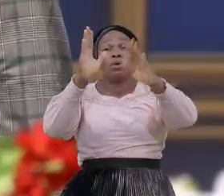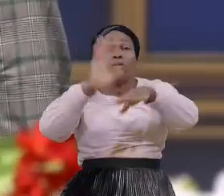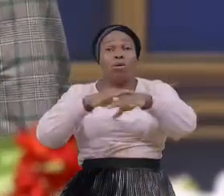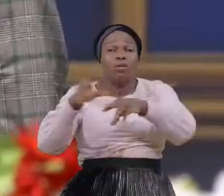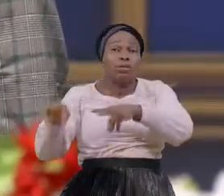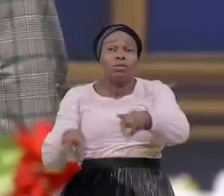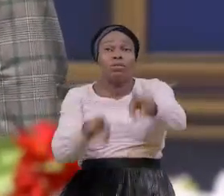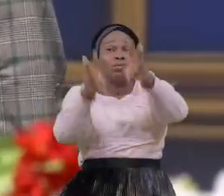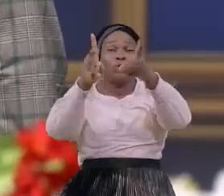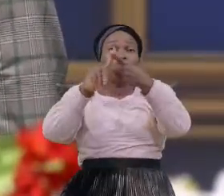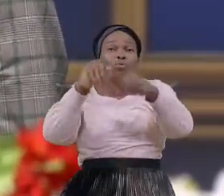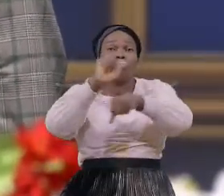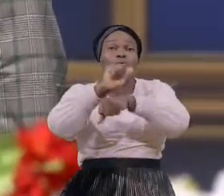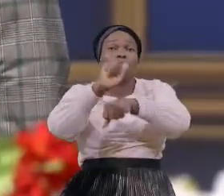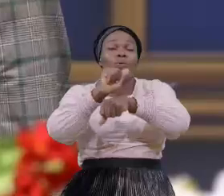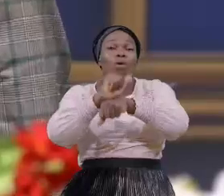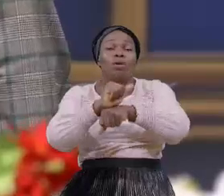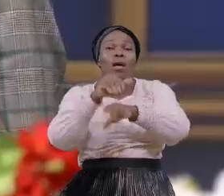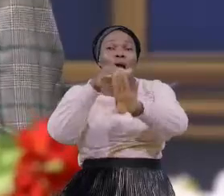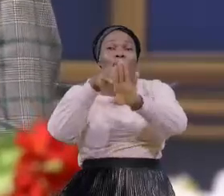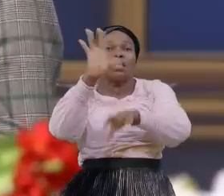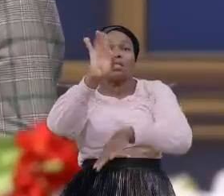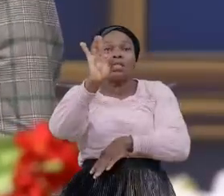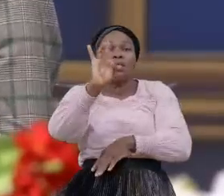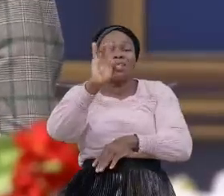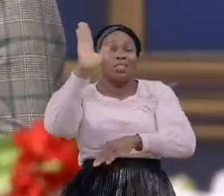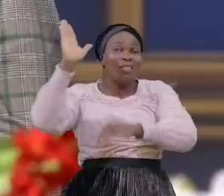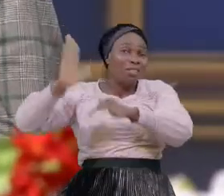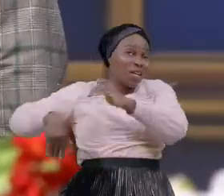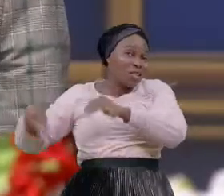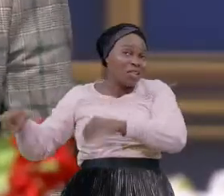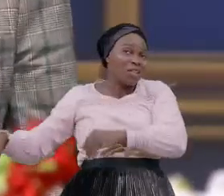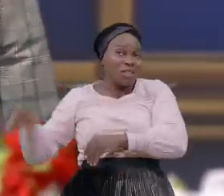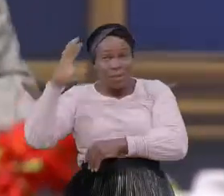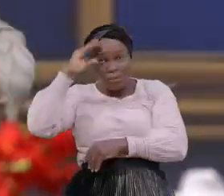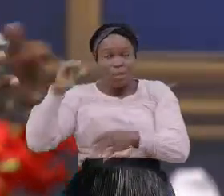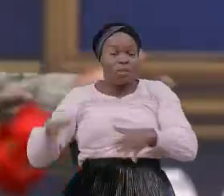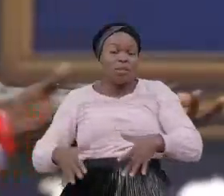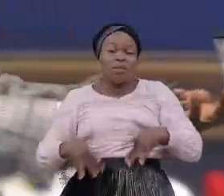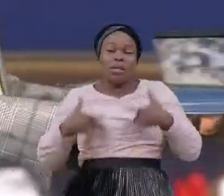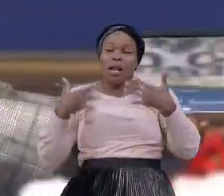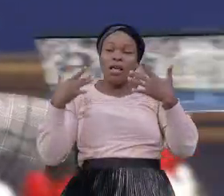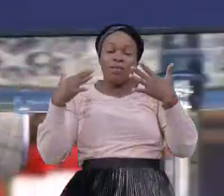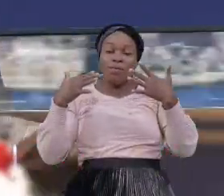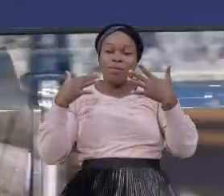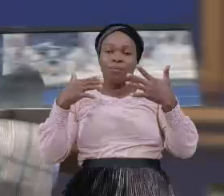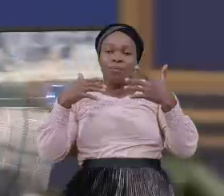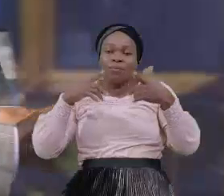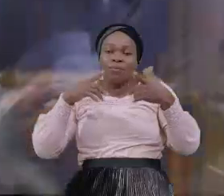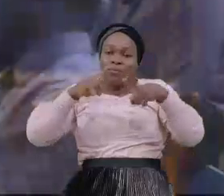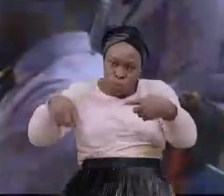8 o'clock more important than his life. I go on. I cannot do like the